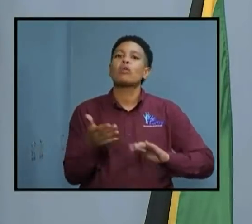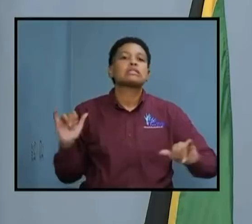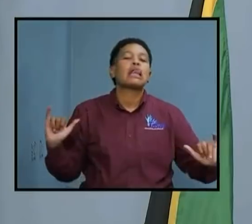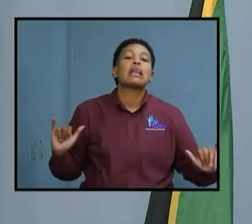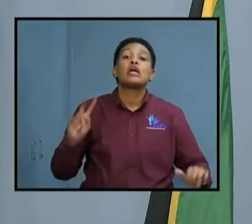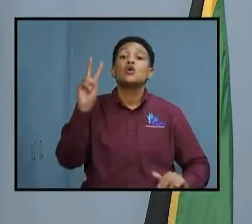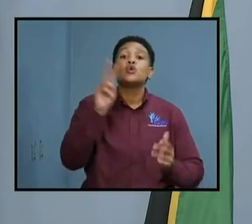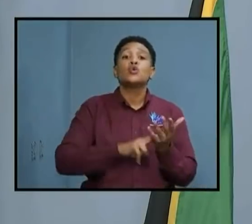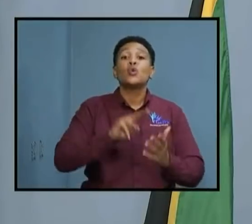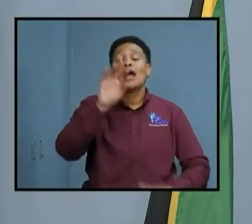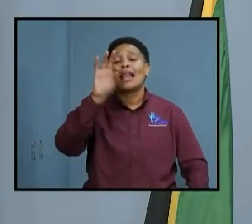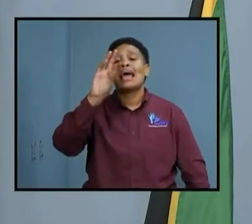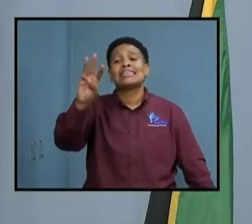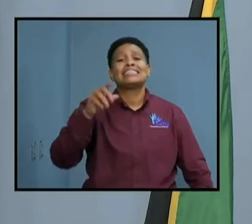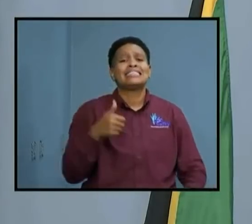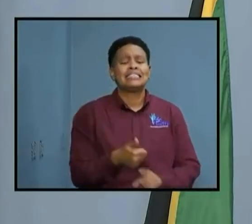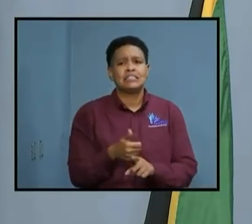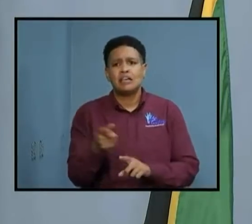2,096.